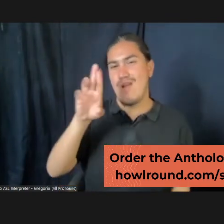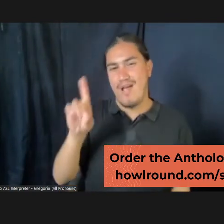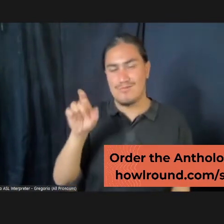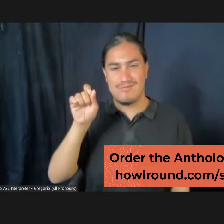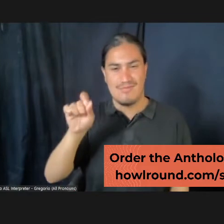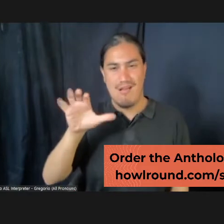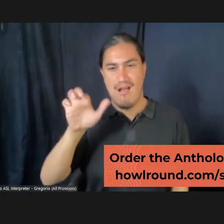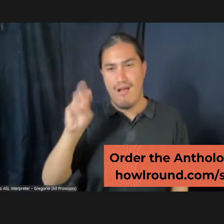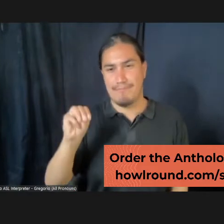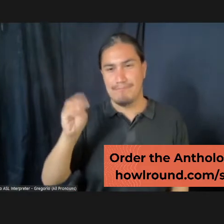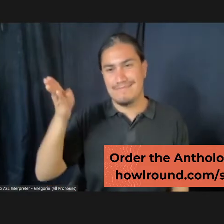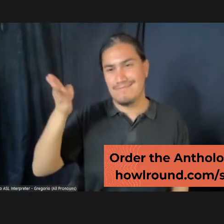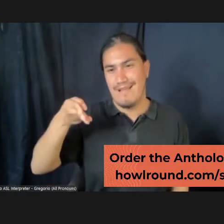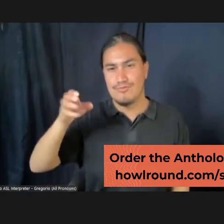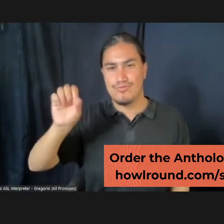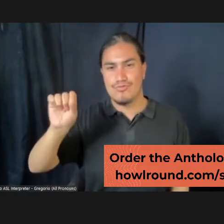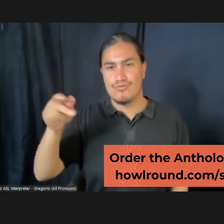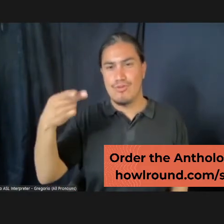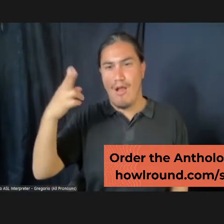howlround.com/shop.